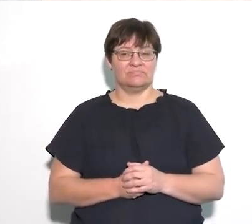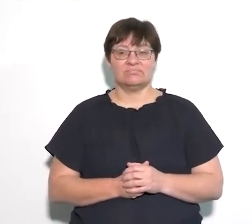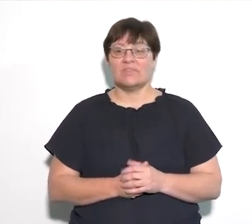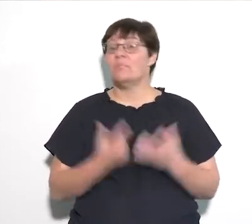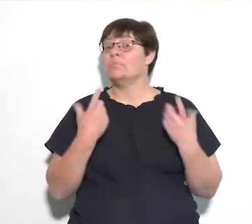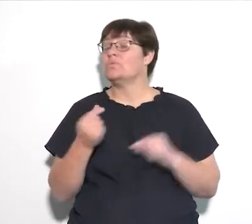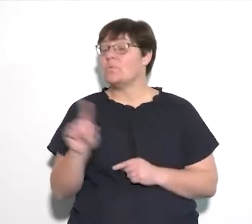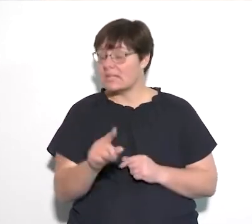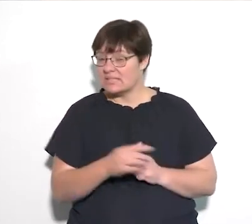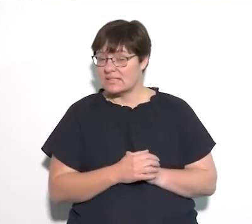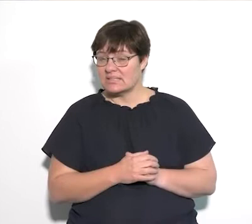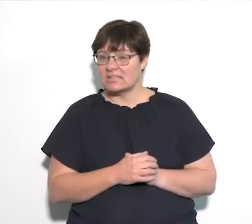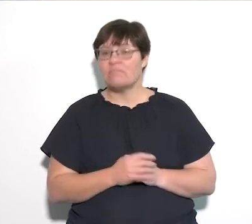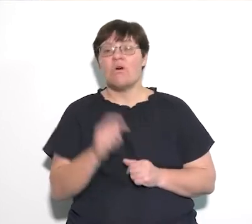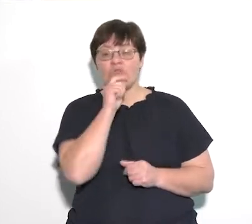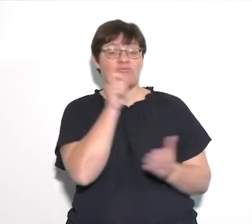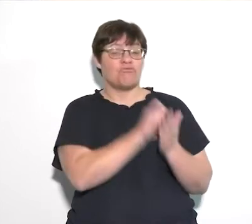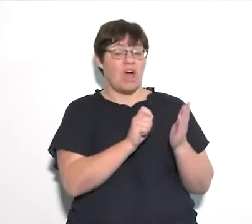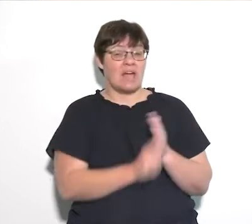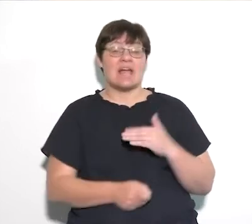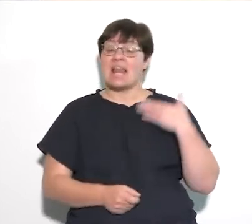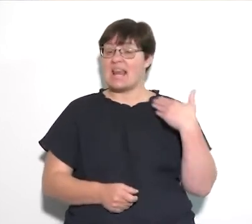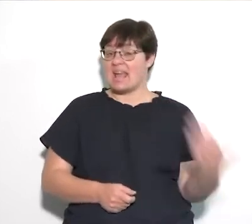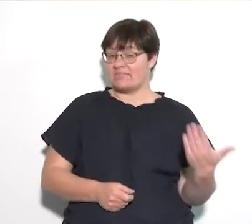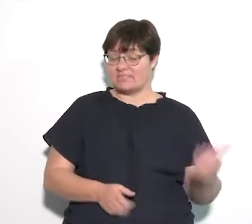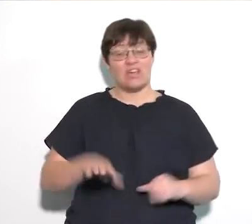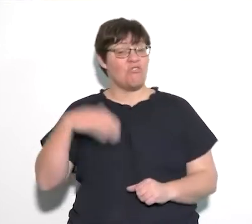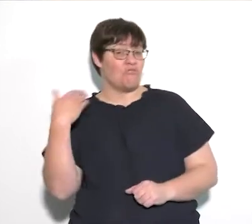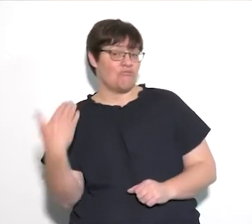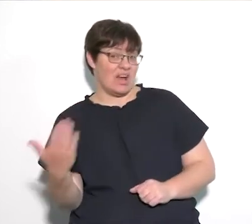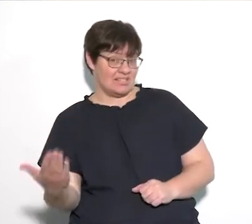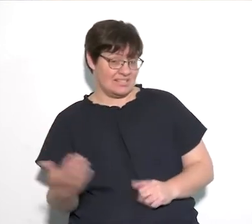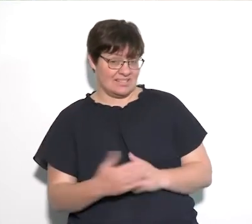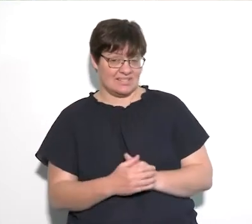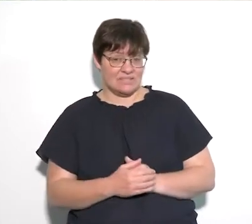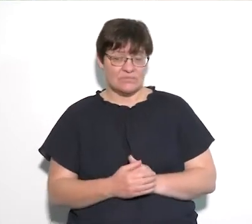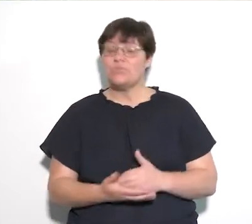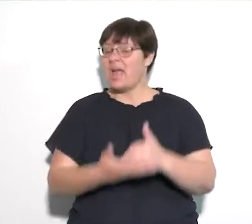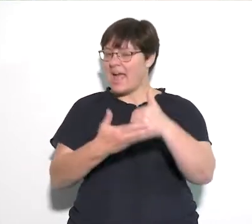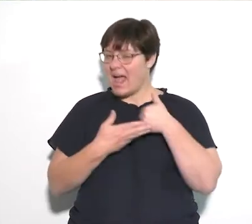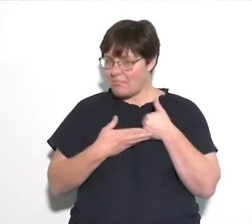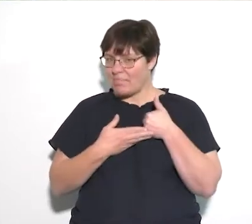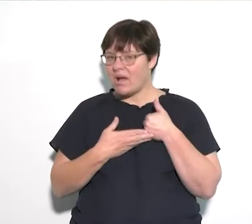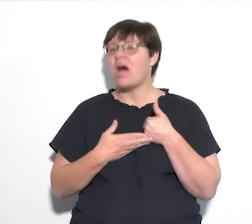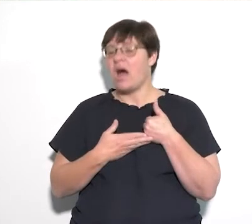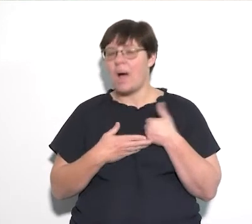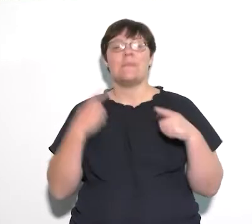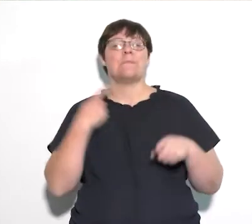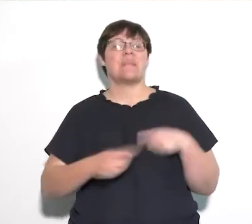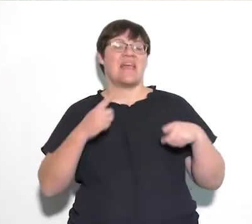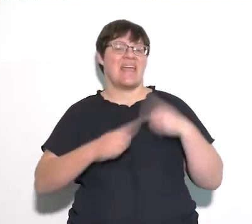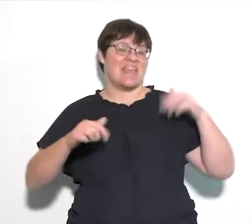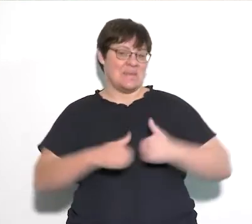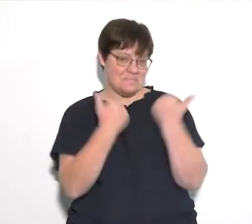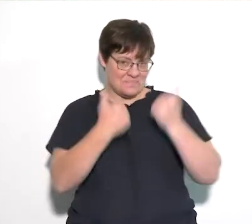And what I've done is, using a marker, I've written left and right so that it helps children when they are playing